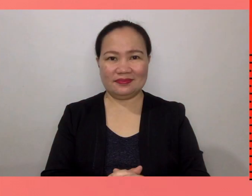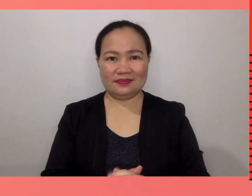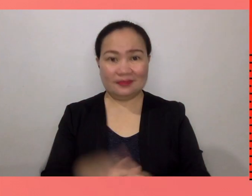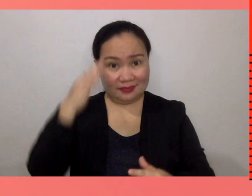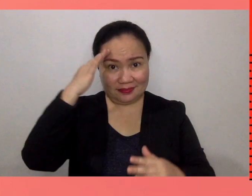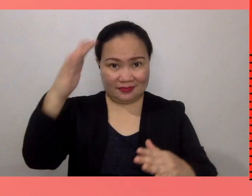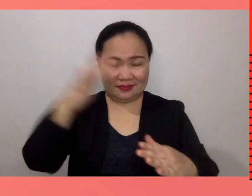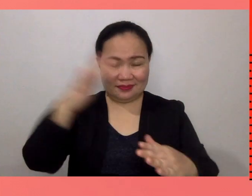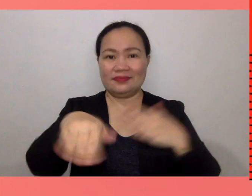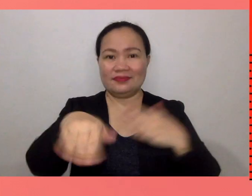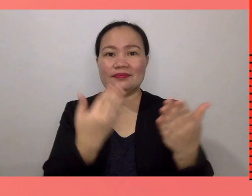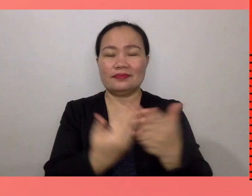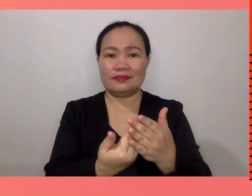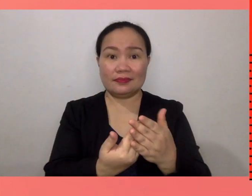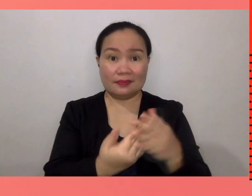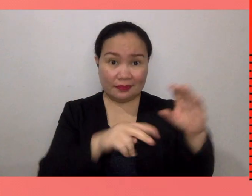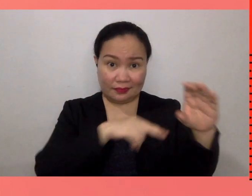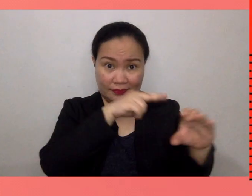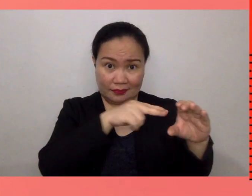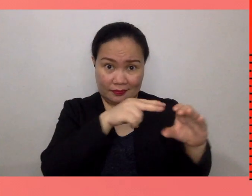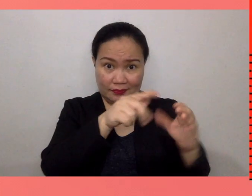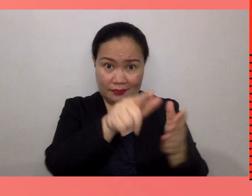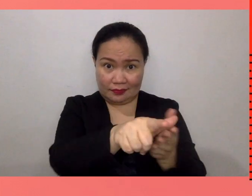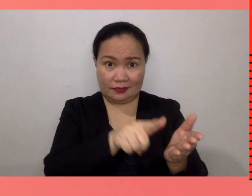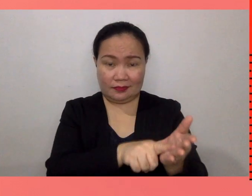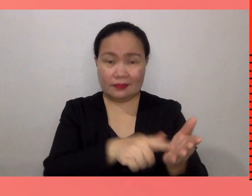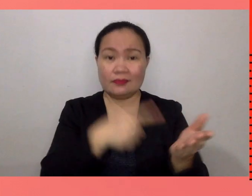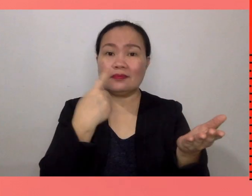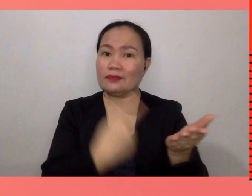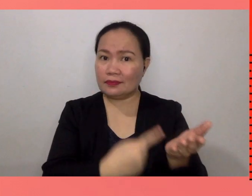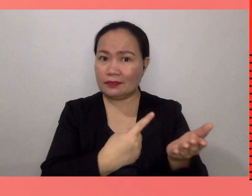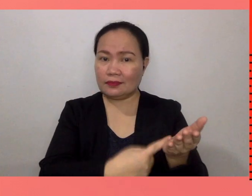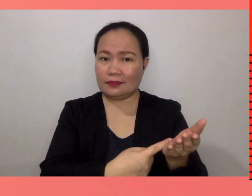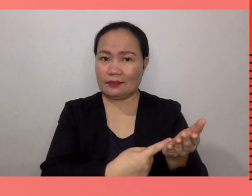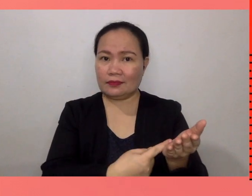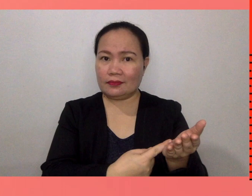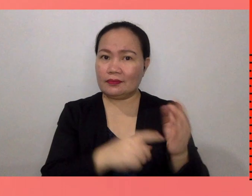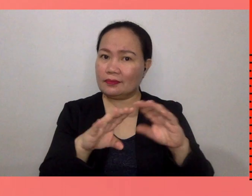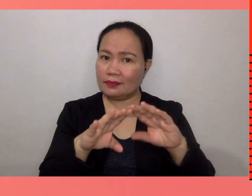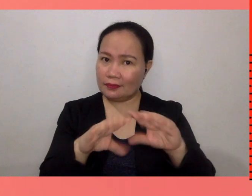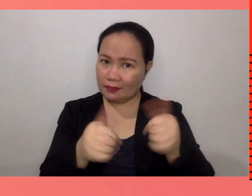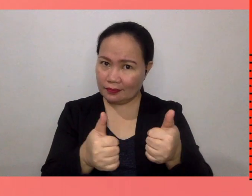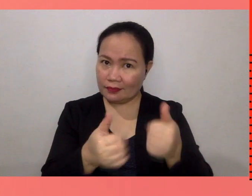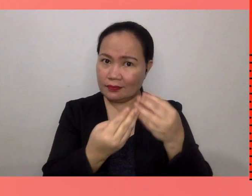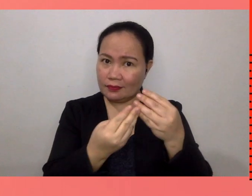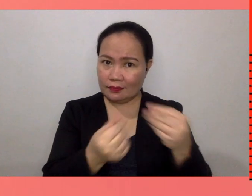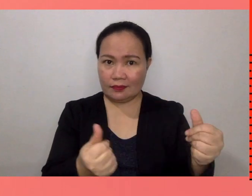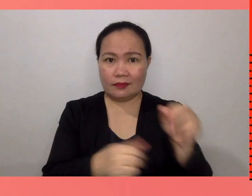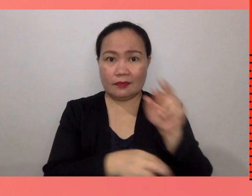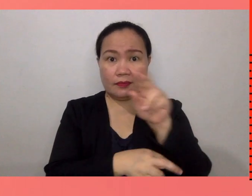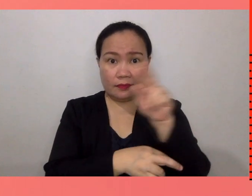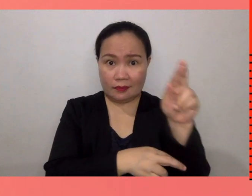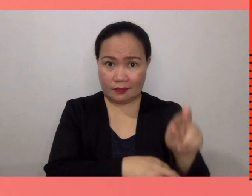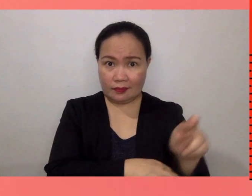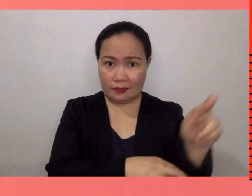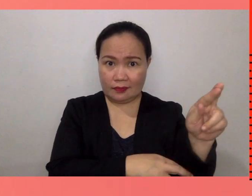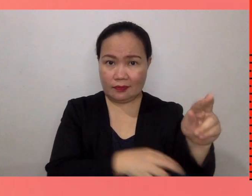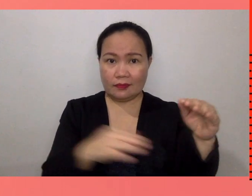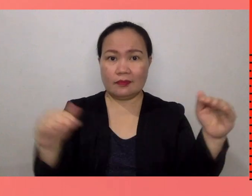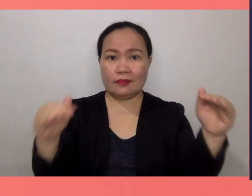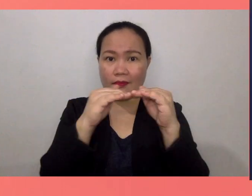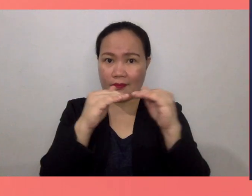Hello mga kawawmat, sa video lesson na to, i-discuss natin kung paano mag-solve ng radical equations.